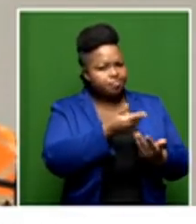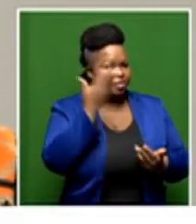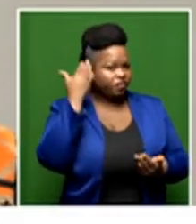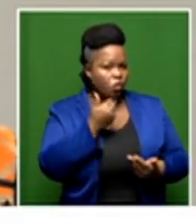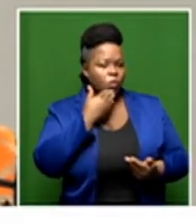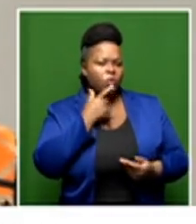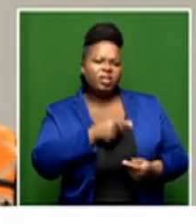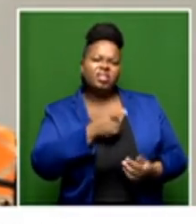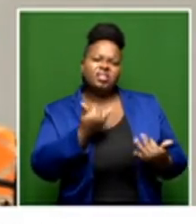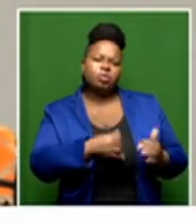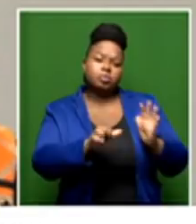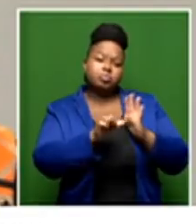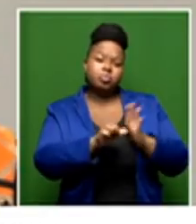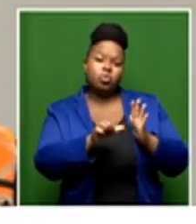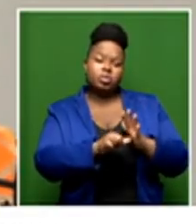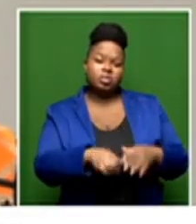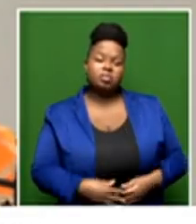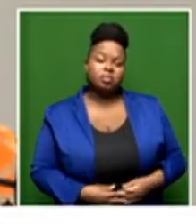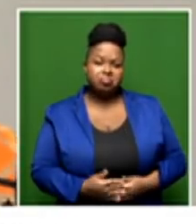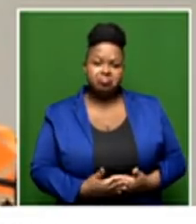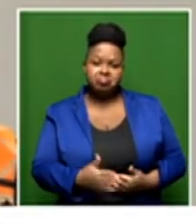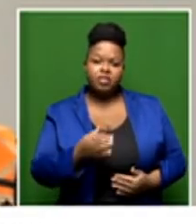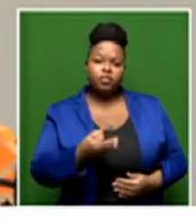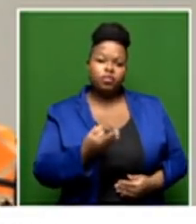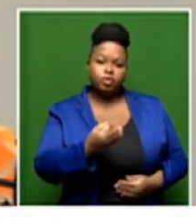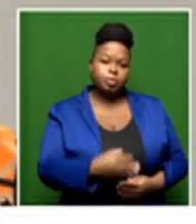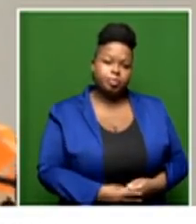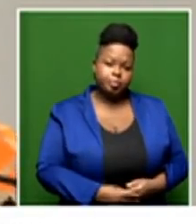previously. So how important a factor is that going to be?